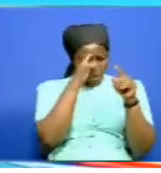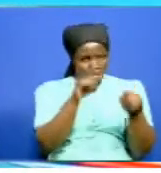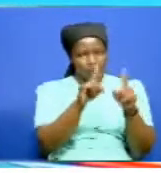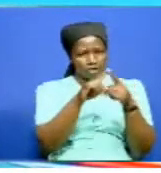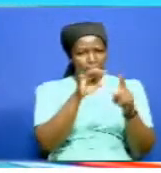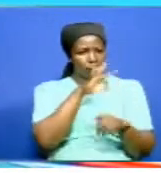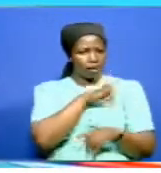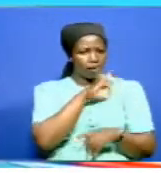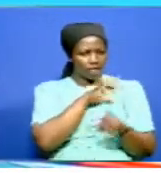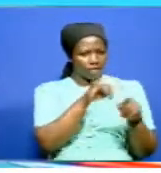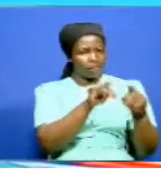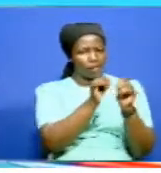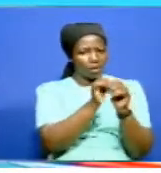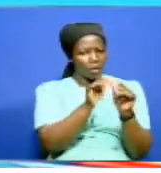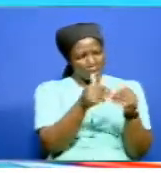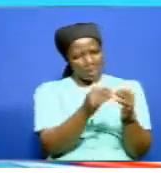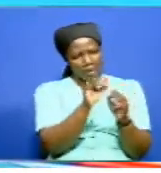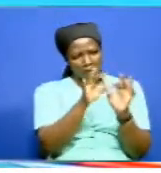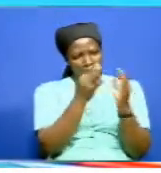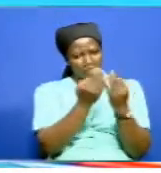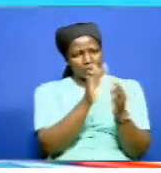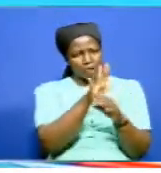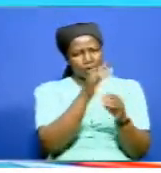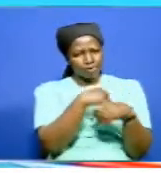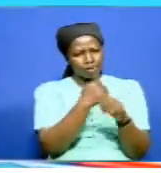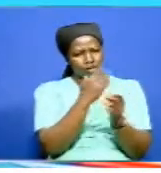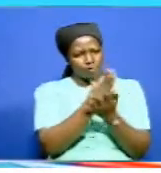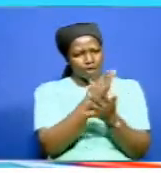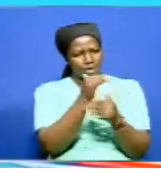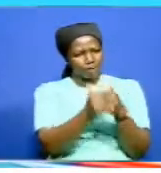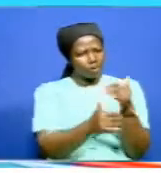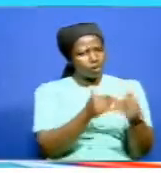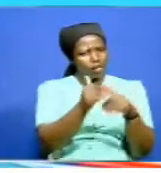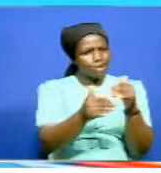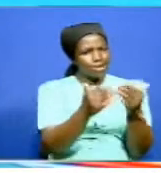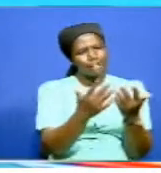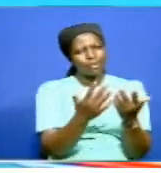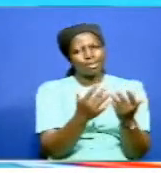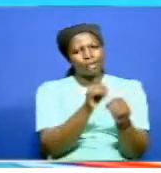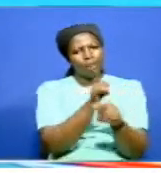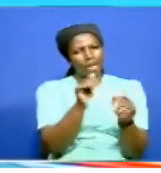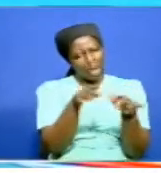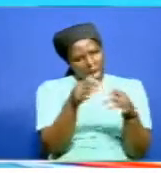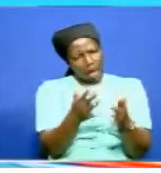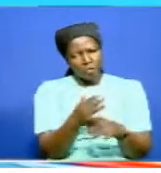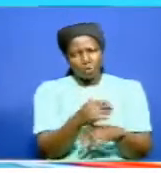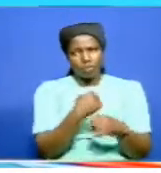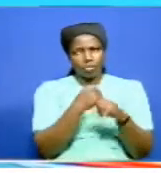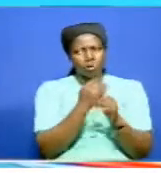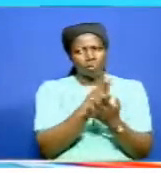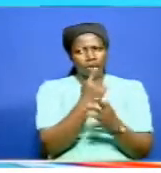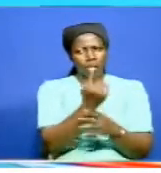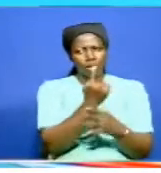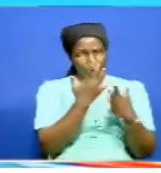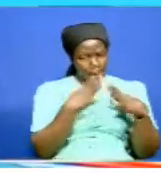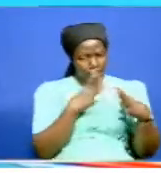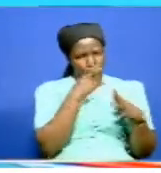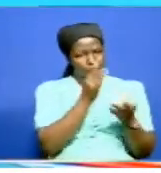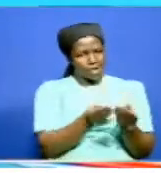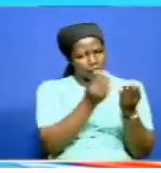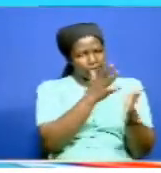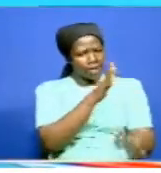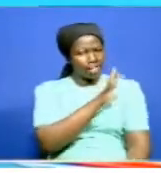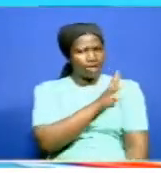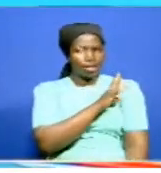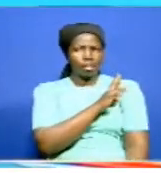perhaps themselves and their families. How do we ensure that the process is airtight, that only those that are mandated and earmarked